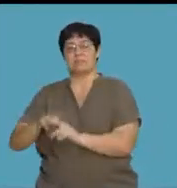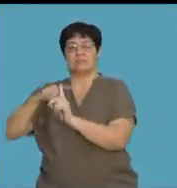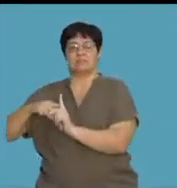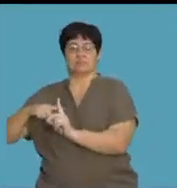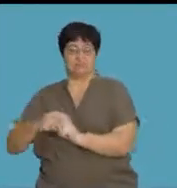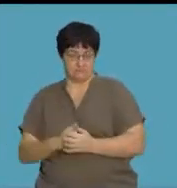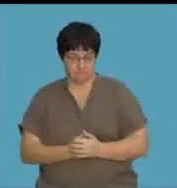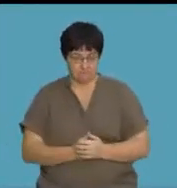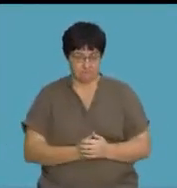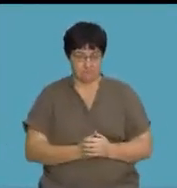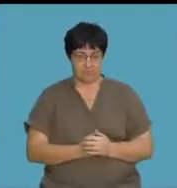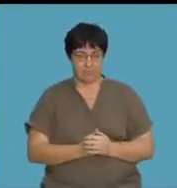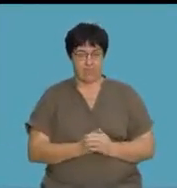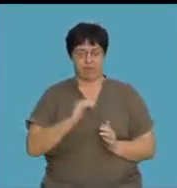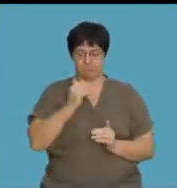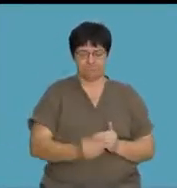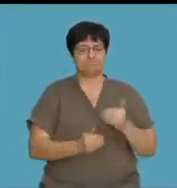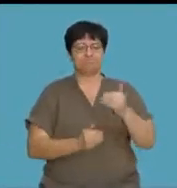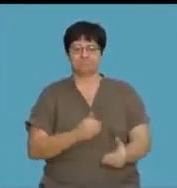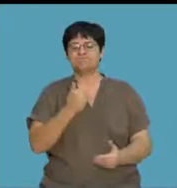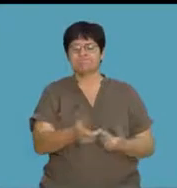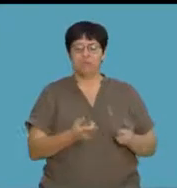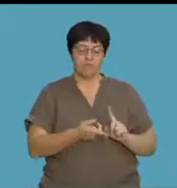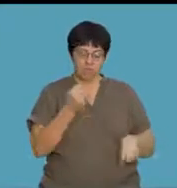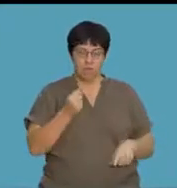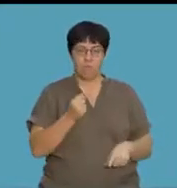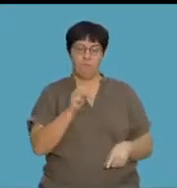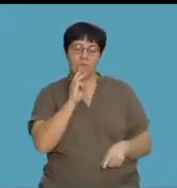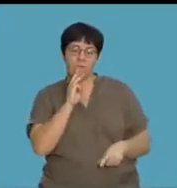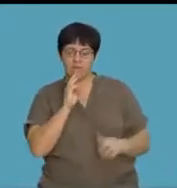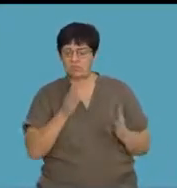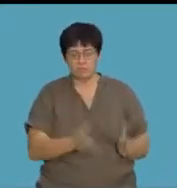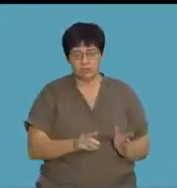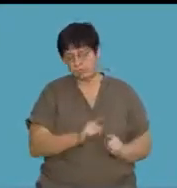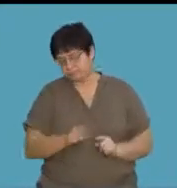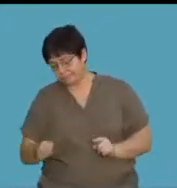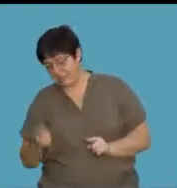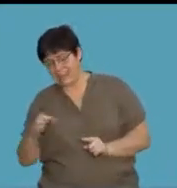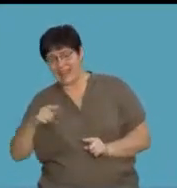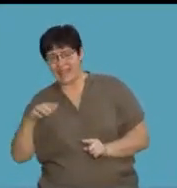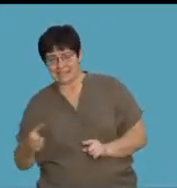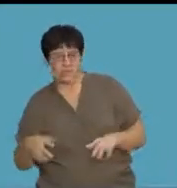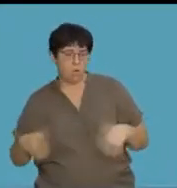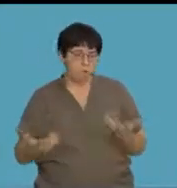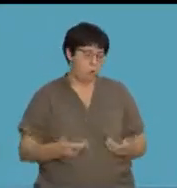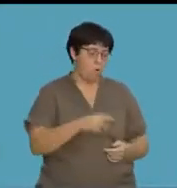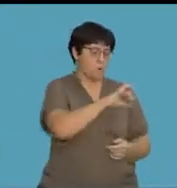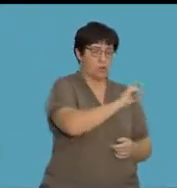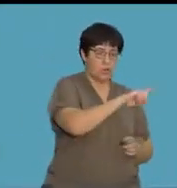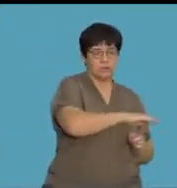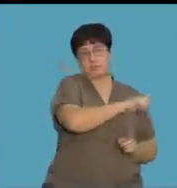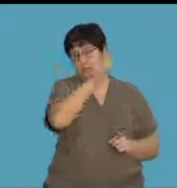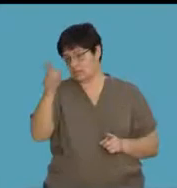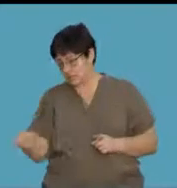phases that we're talking about. It could be from liquid to gas, or solid to gas. So these